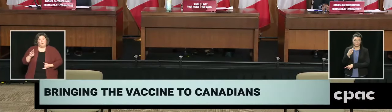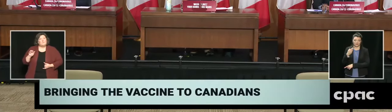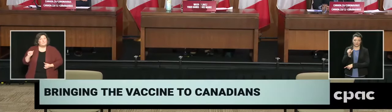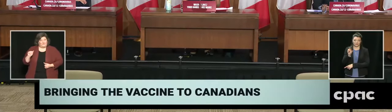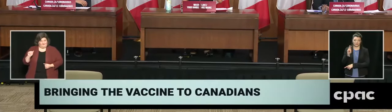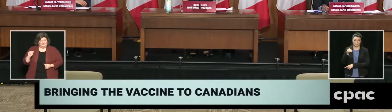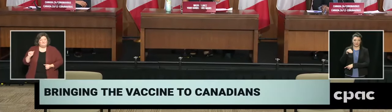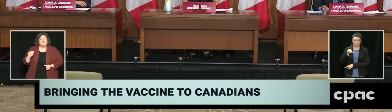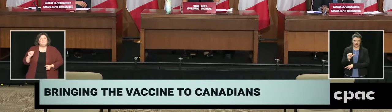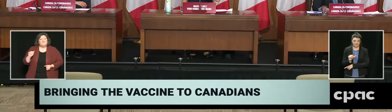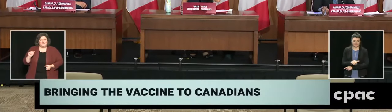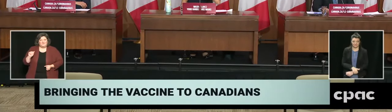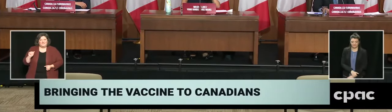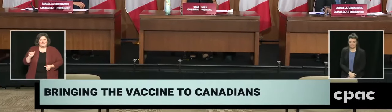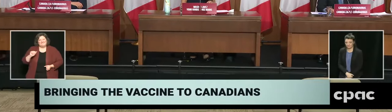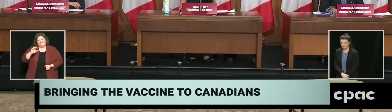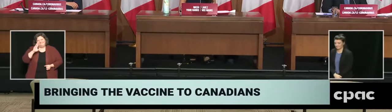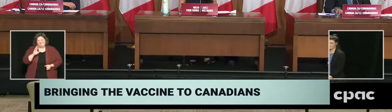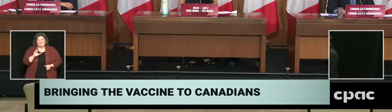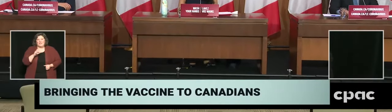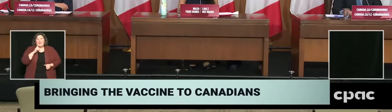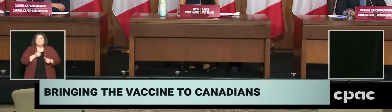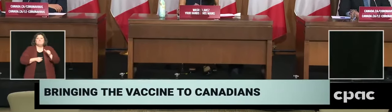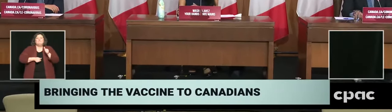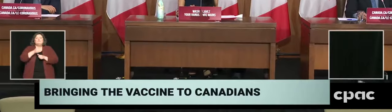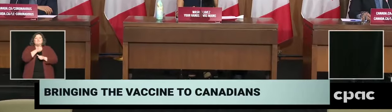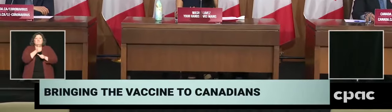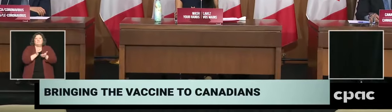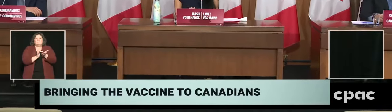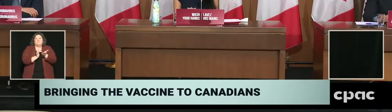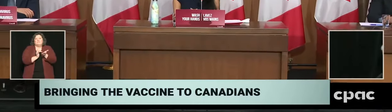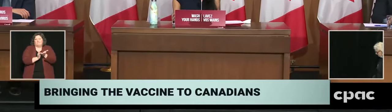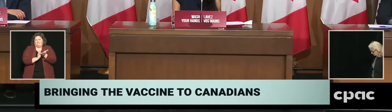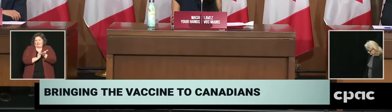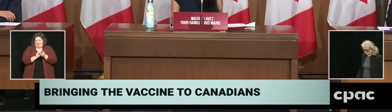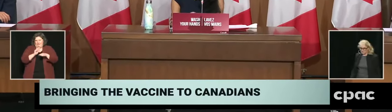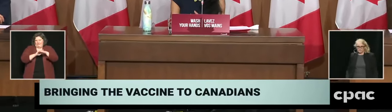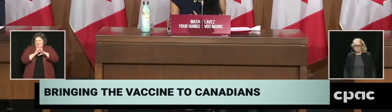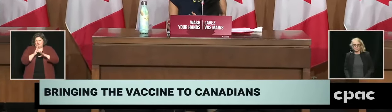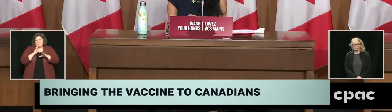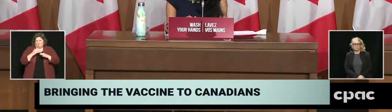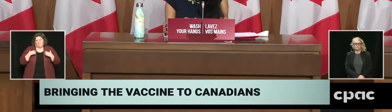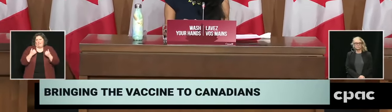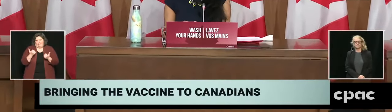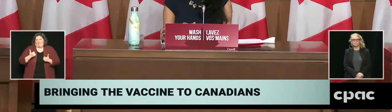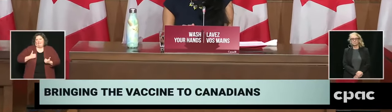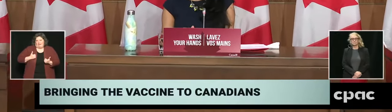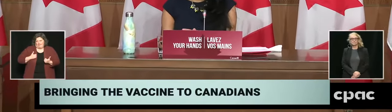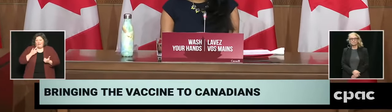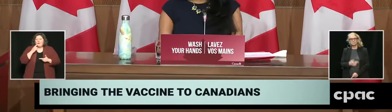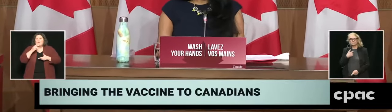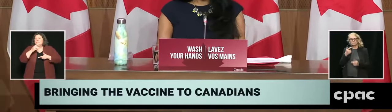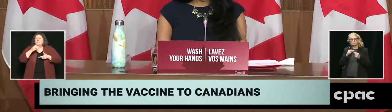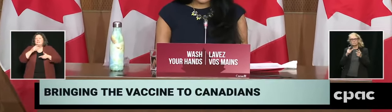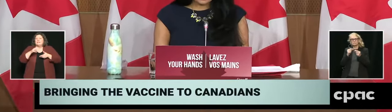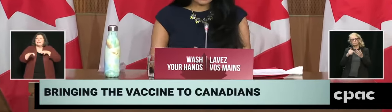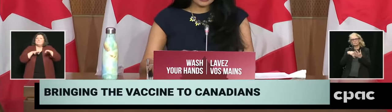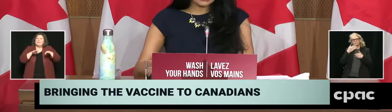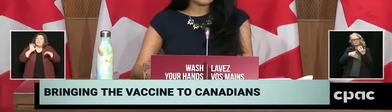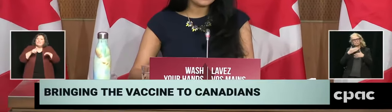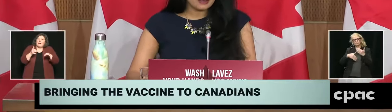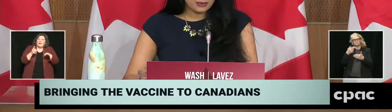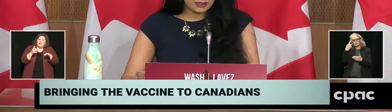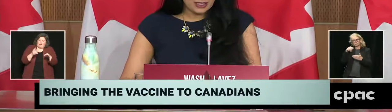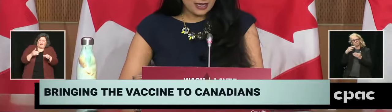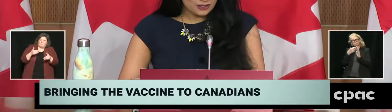Eric. My name is Supriya Sharma. I'm the Chief Medical Advisor at Health Canada, and I'll be speaking to you about the regulatory process today. We understand that we